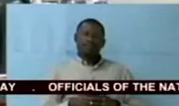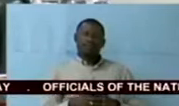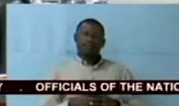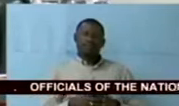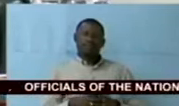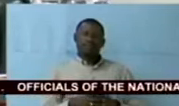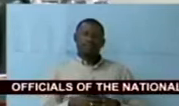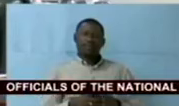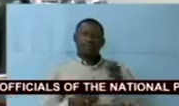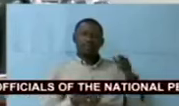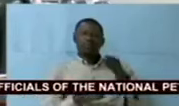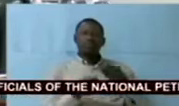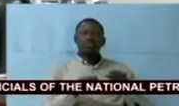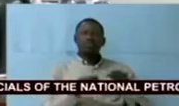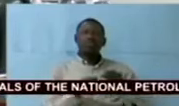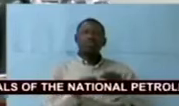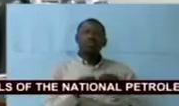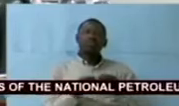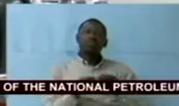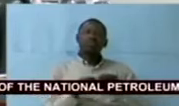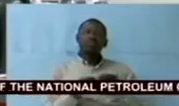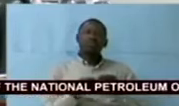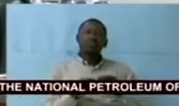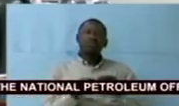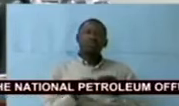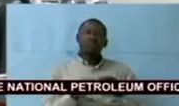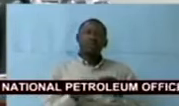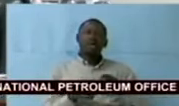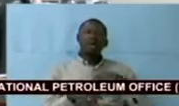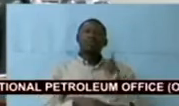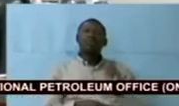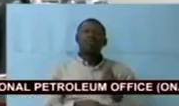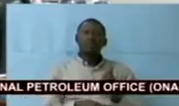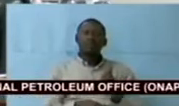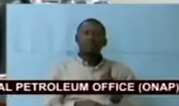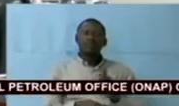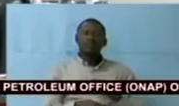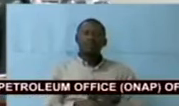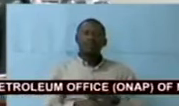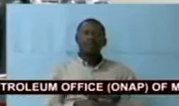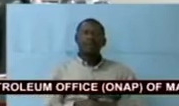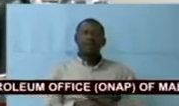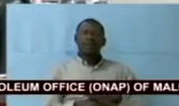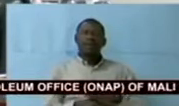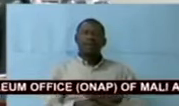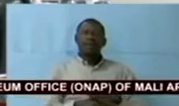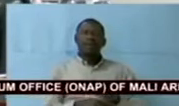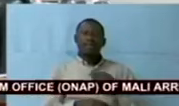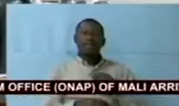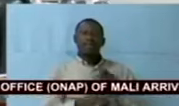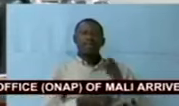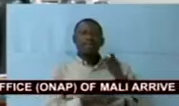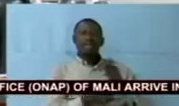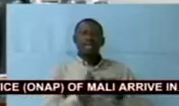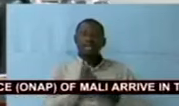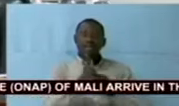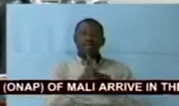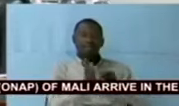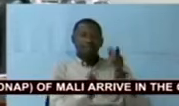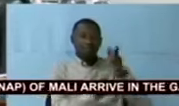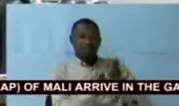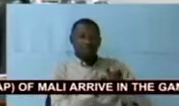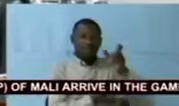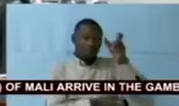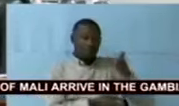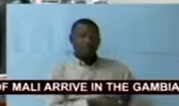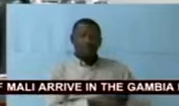what? As a principal witness for the prosecution. Ake sede kebati kitindro la karola me ya